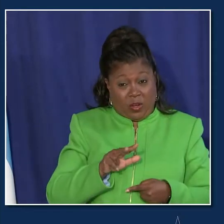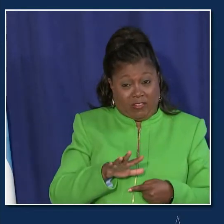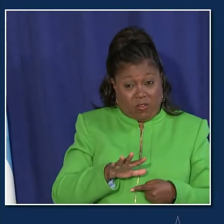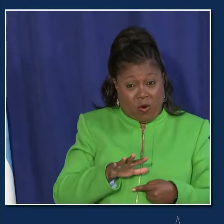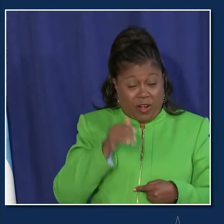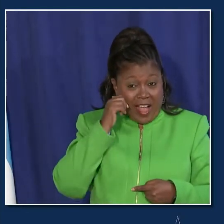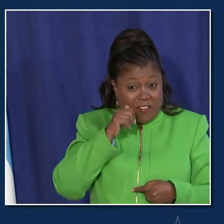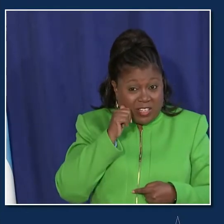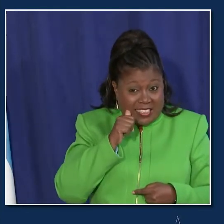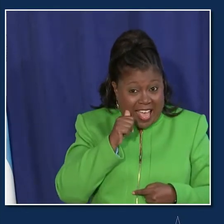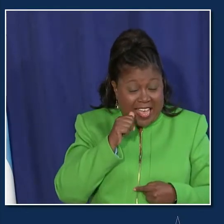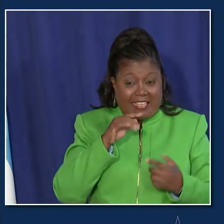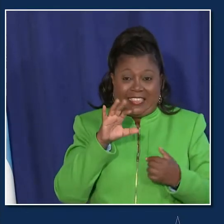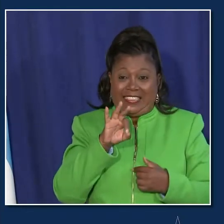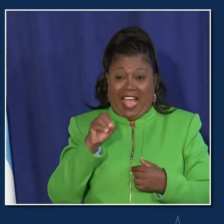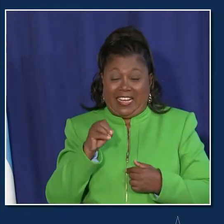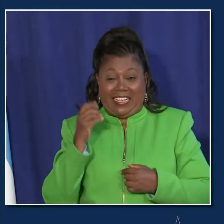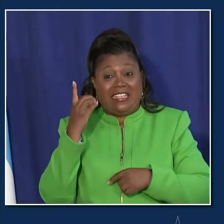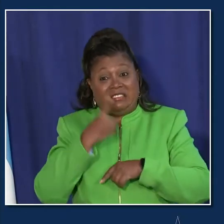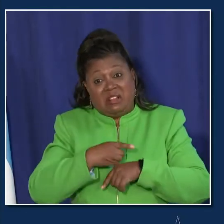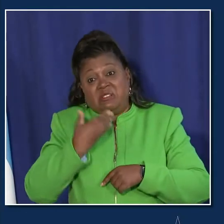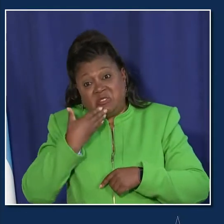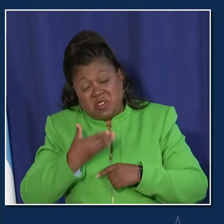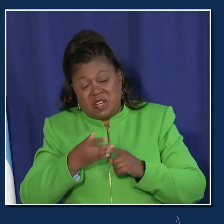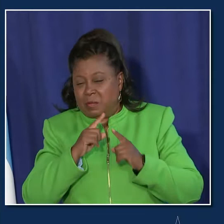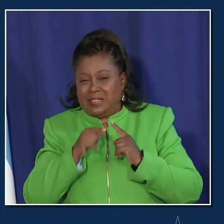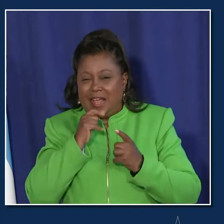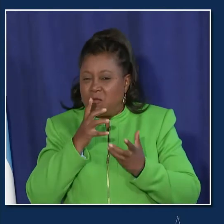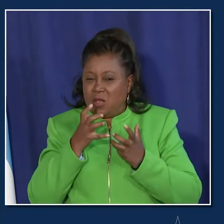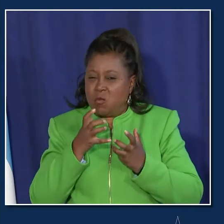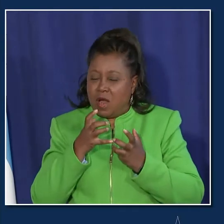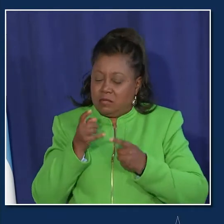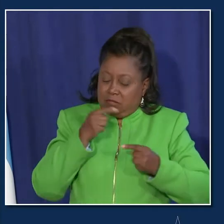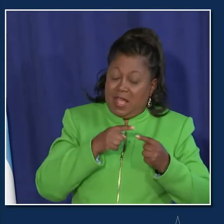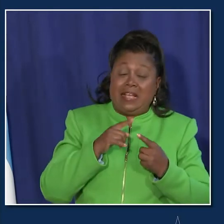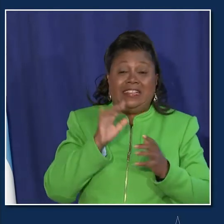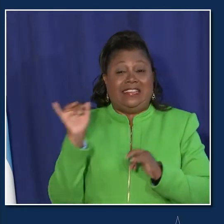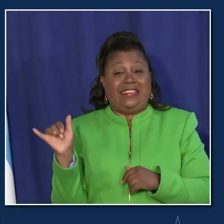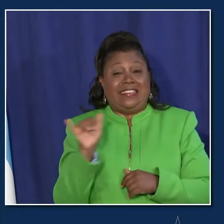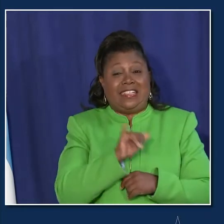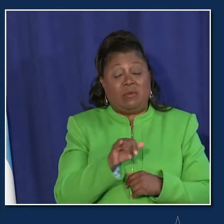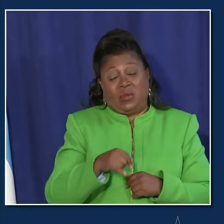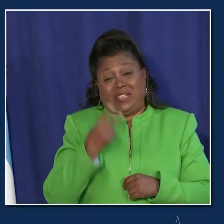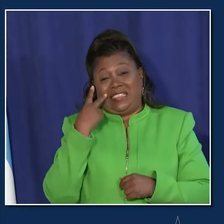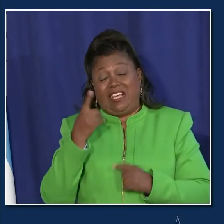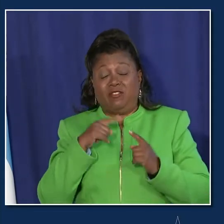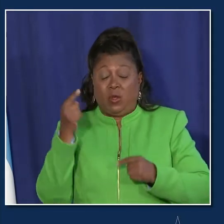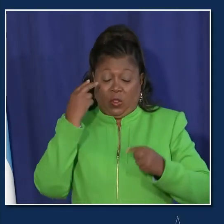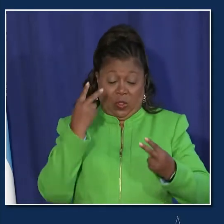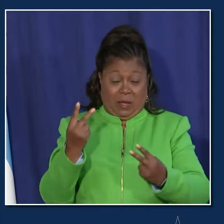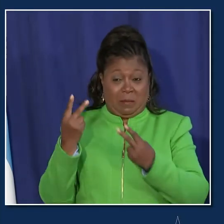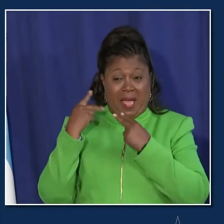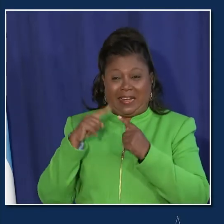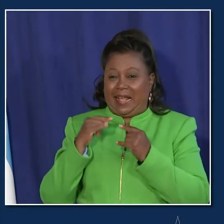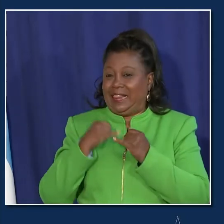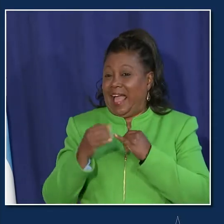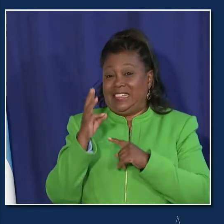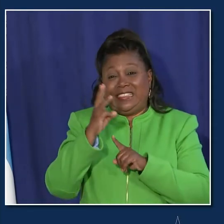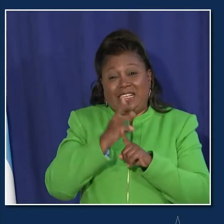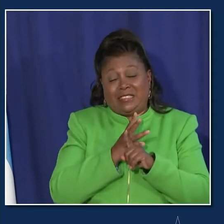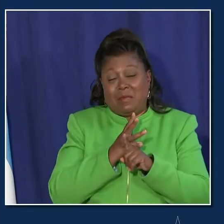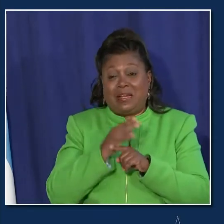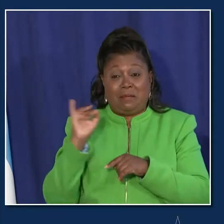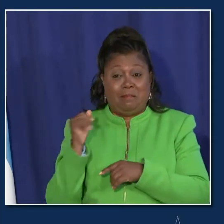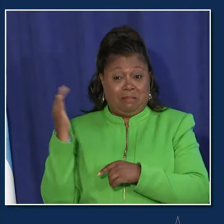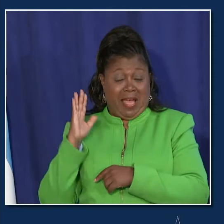cases per day. 90 cases a day is good, but not where we want to be. Similarly, you can see if you look back, this is just the last 6 months or so.